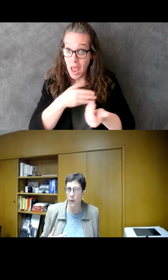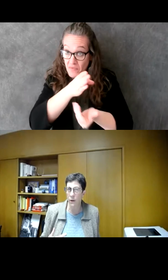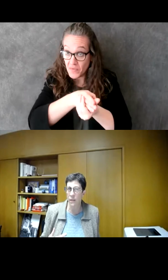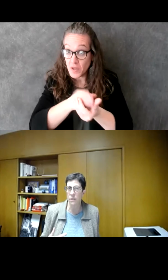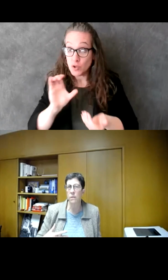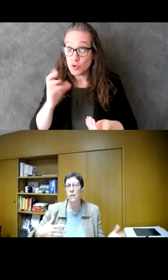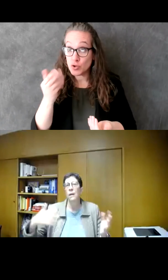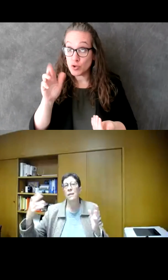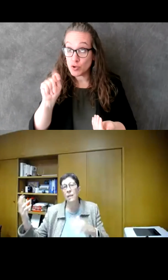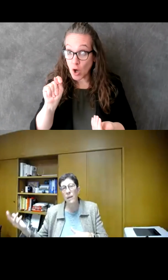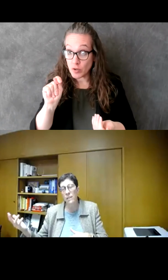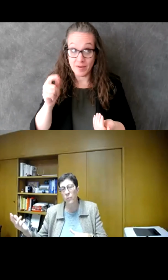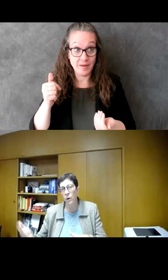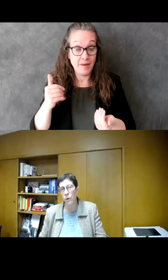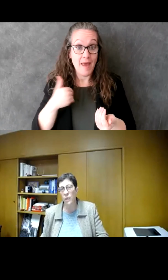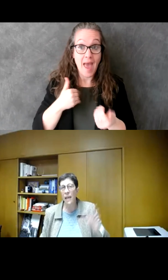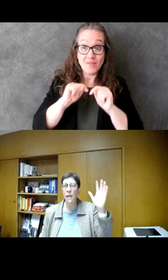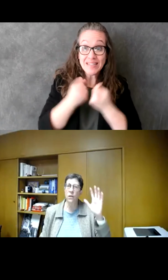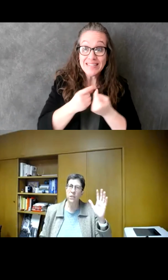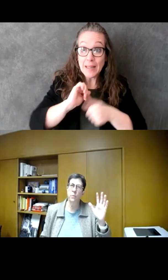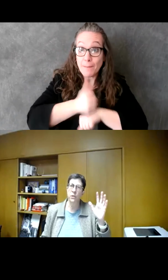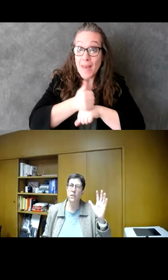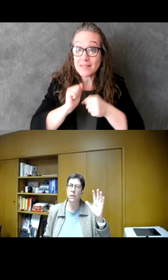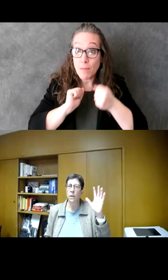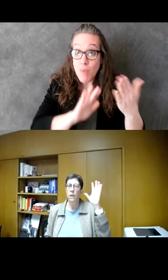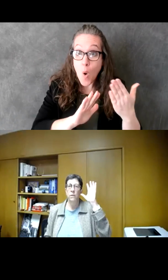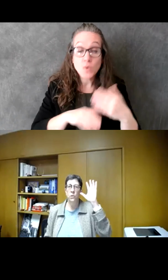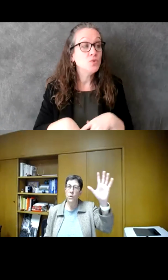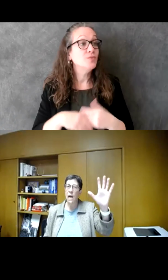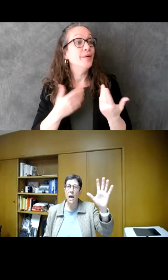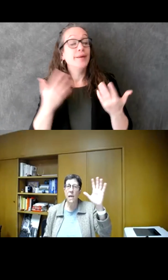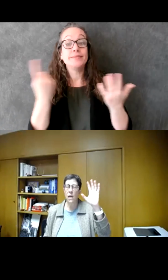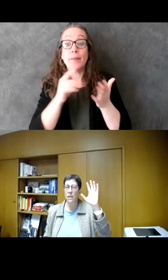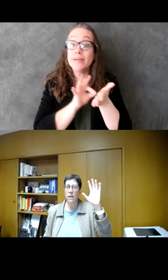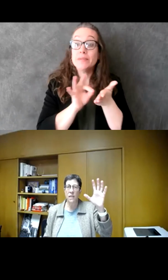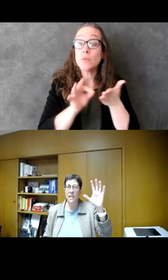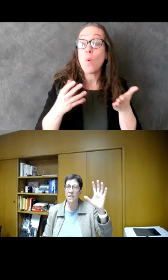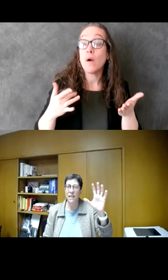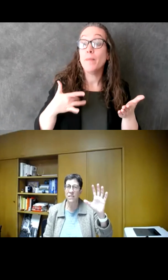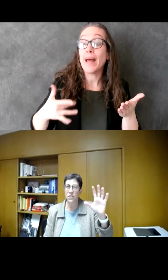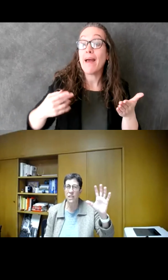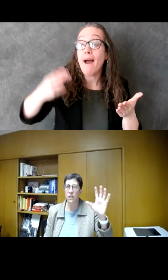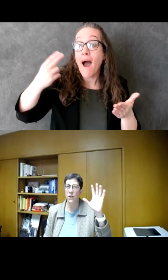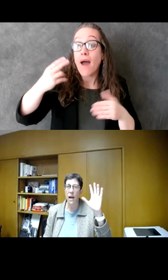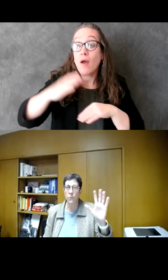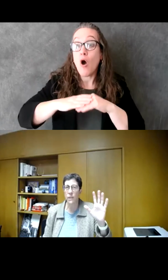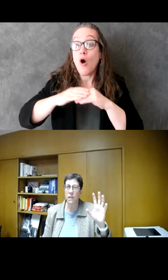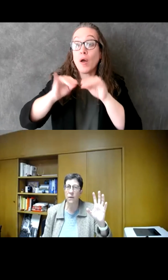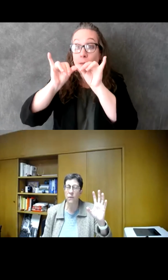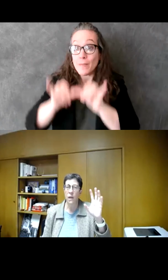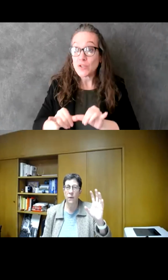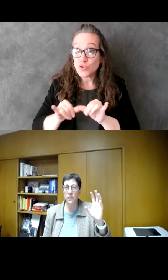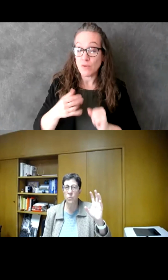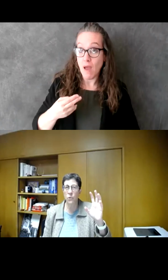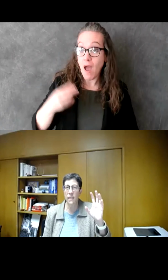was awareness, a team-based approach? Hey, look, this person scores high on an index that says they're at high risk